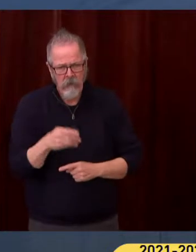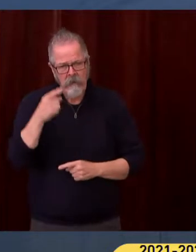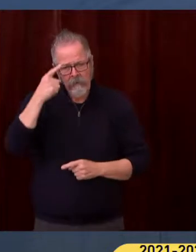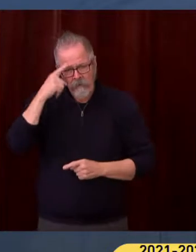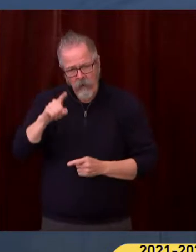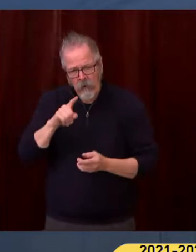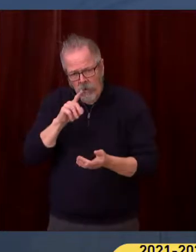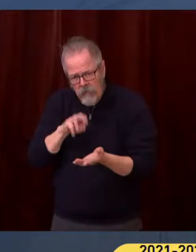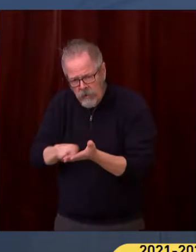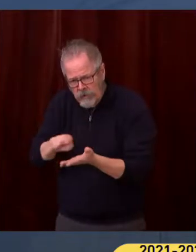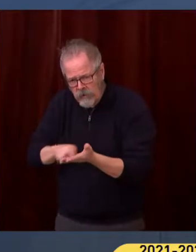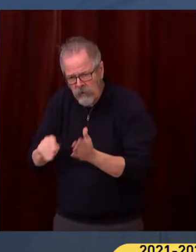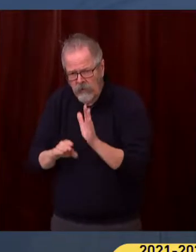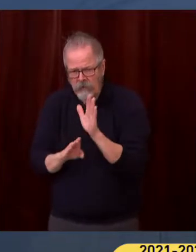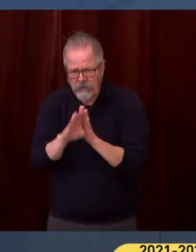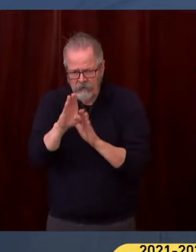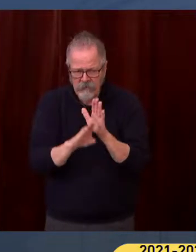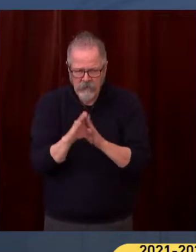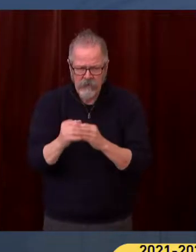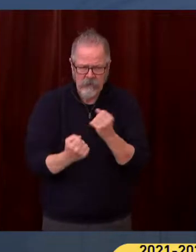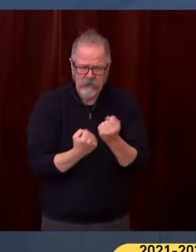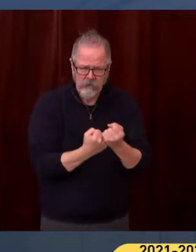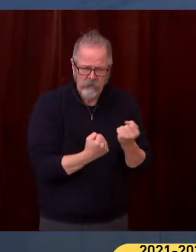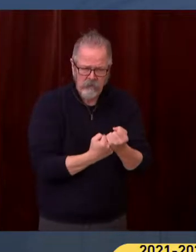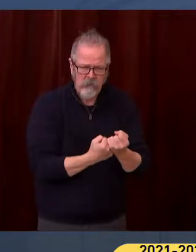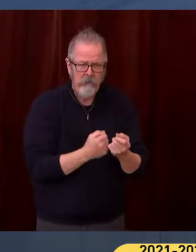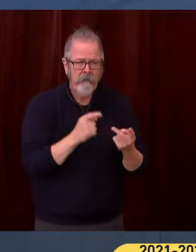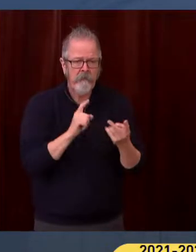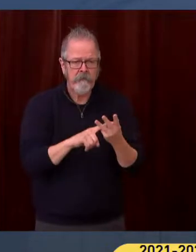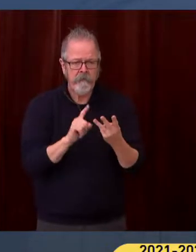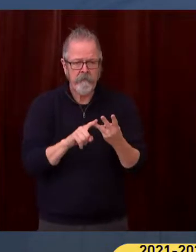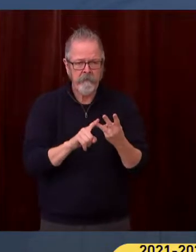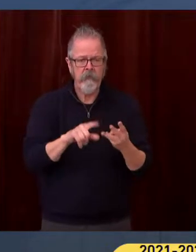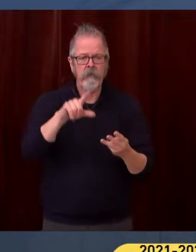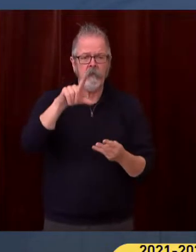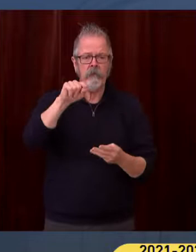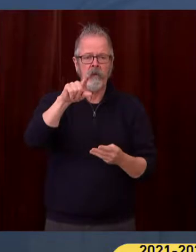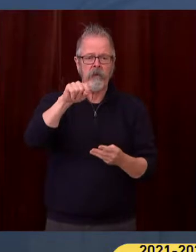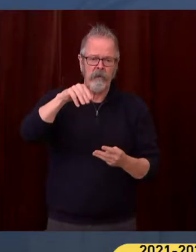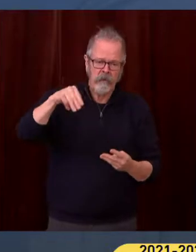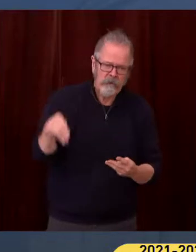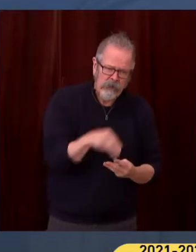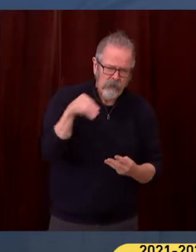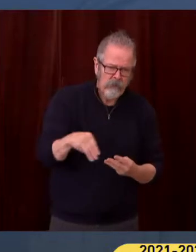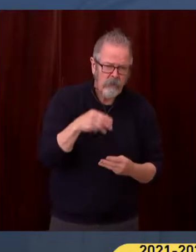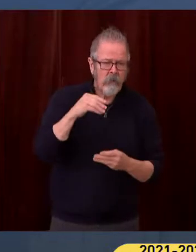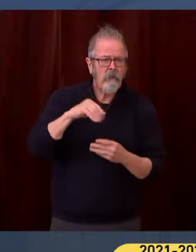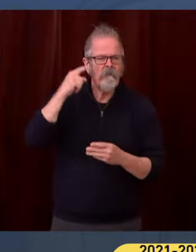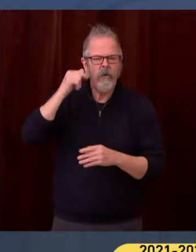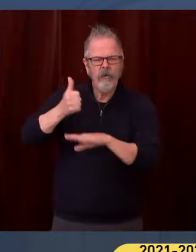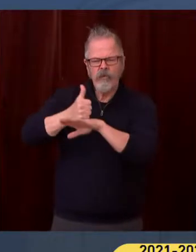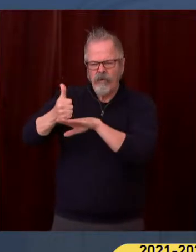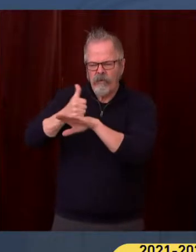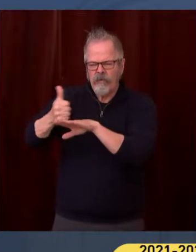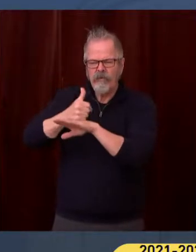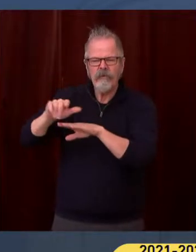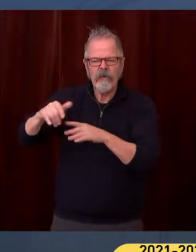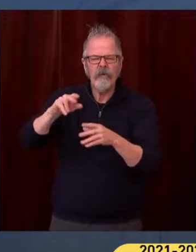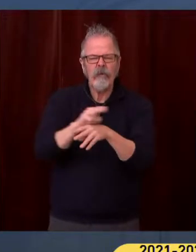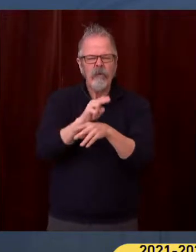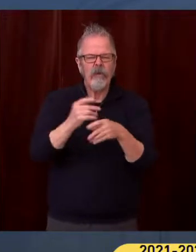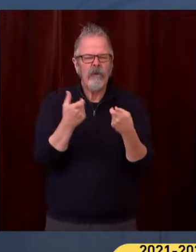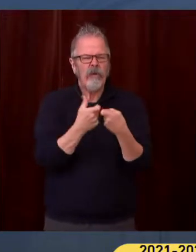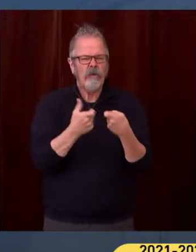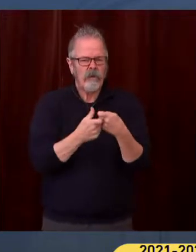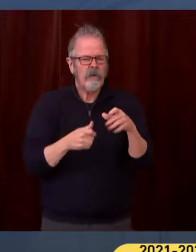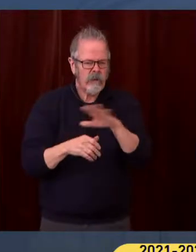small businesses. For non-profits and homeowners and multi-family housing to help reduce their energy operating